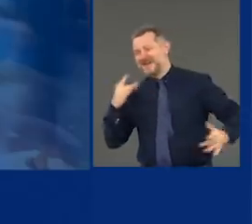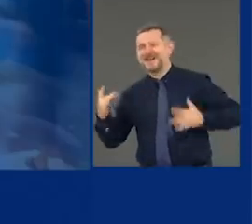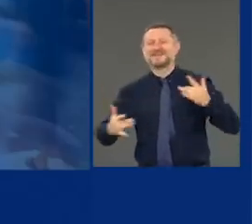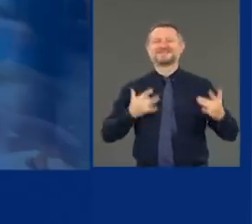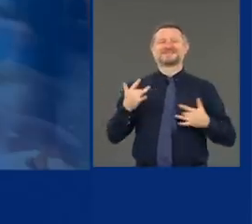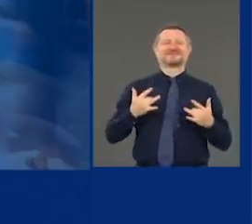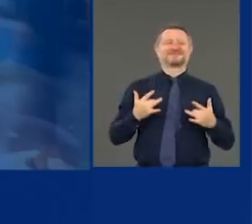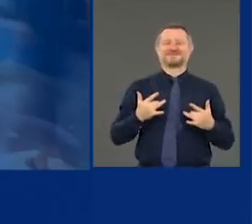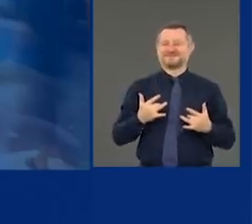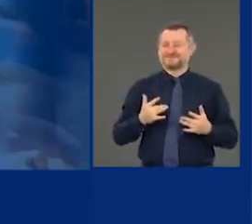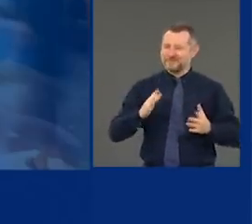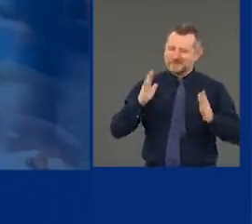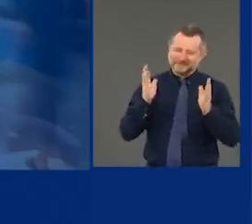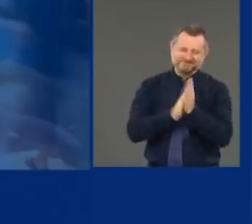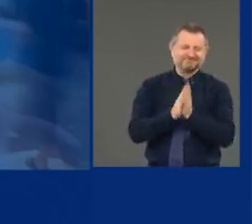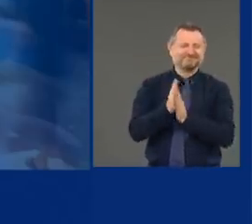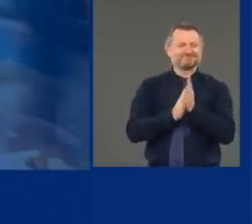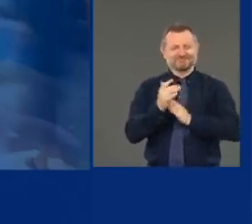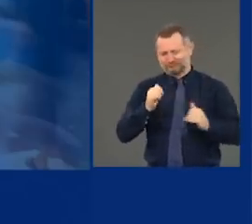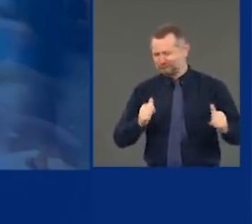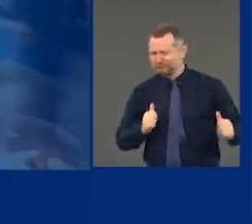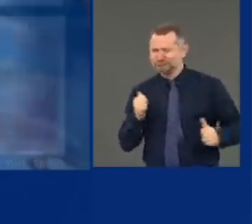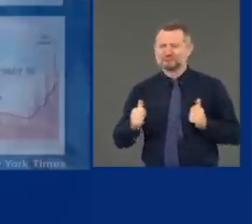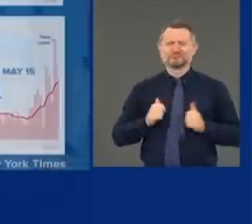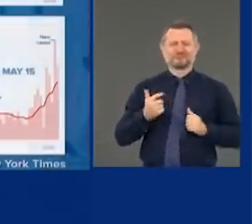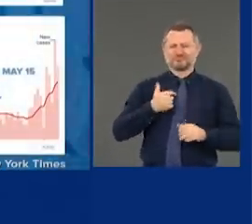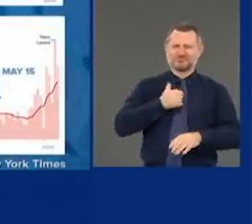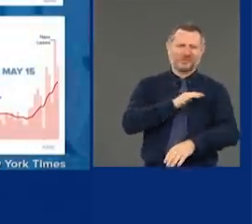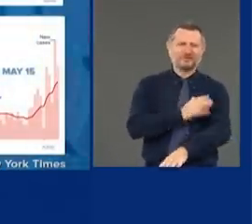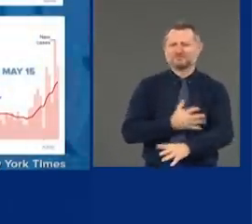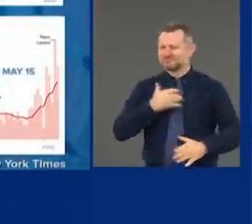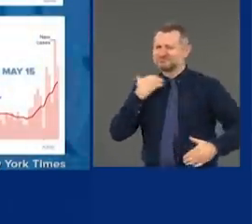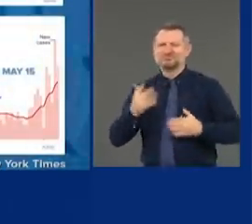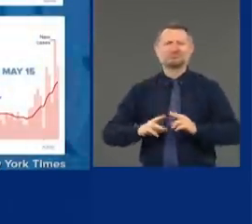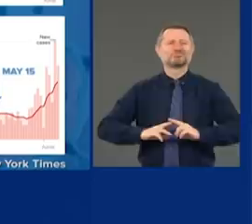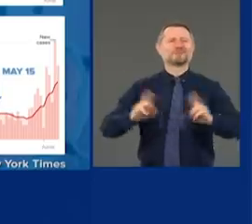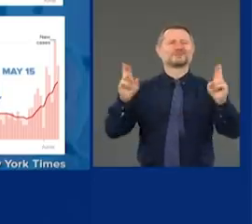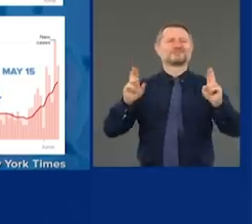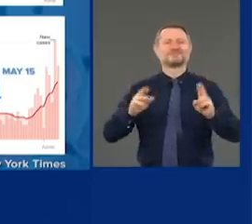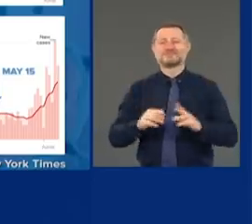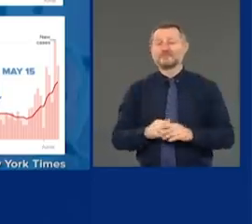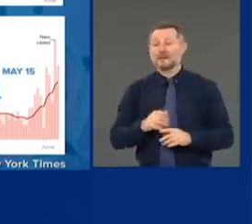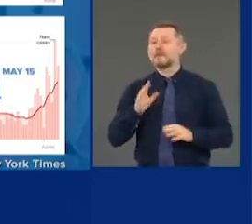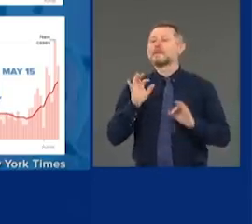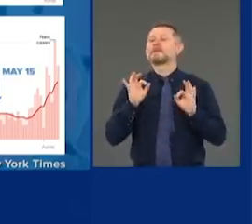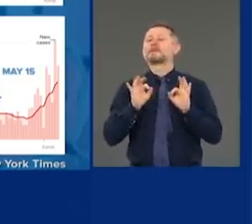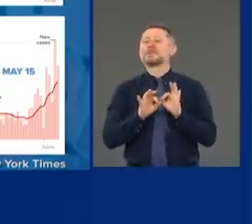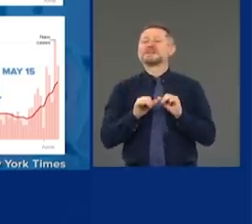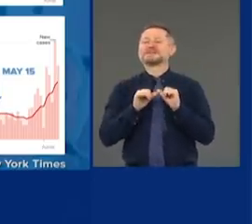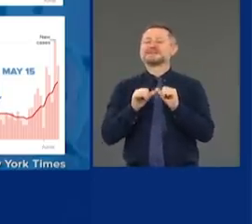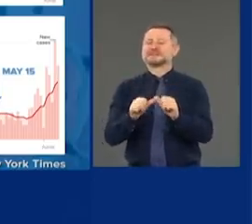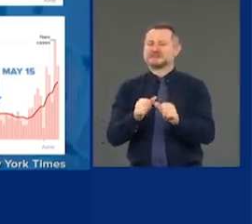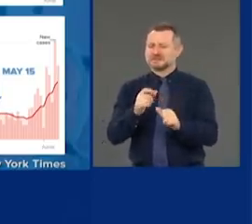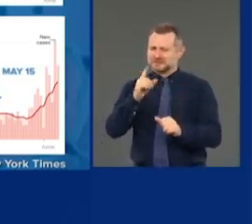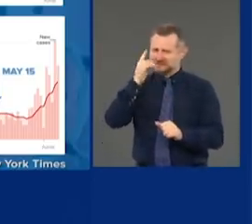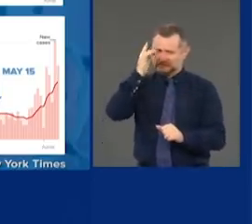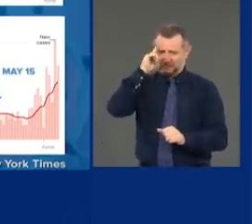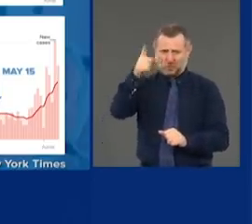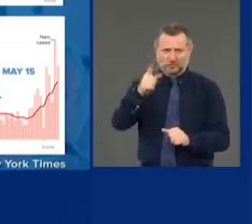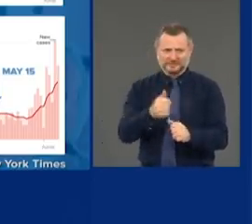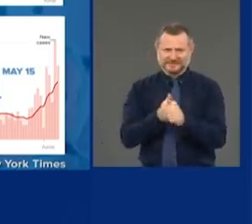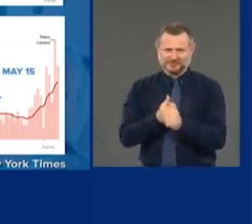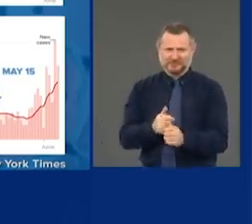Our mojo's back. Our energy's back. Great. Stay smart. Stay smart.